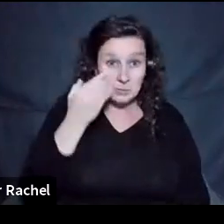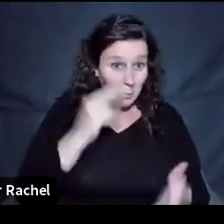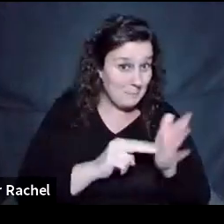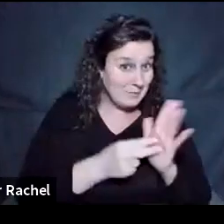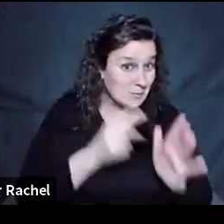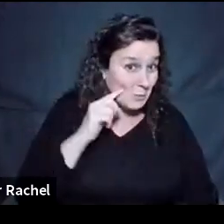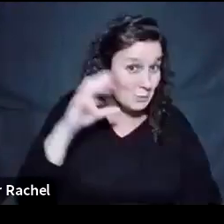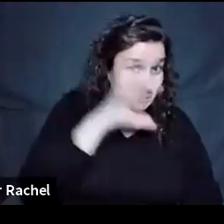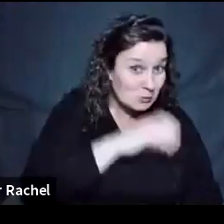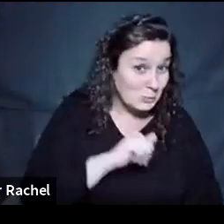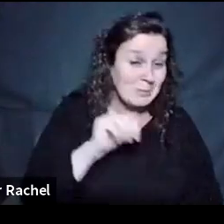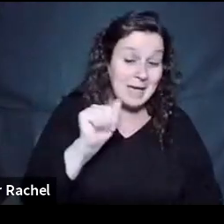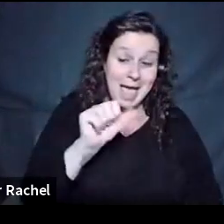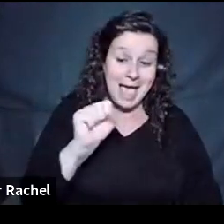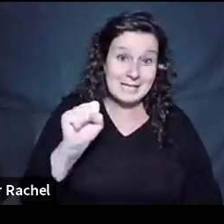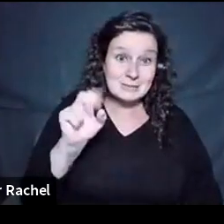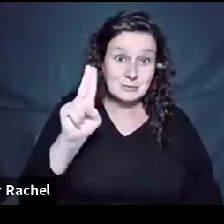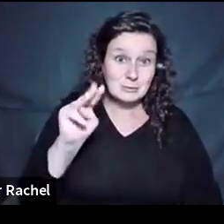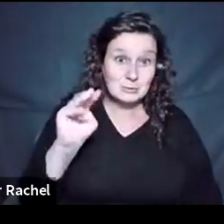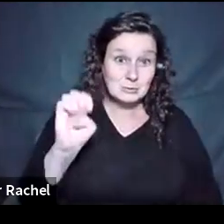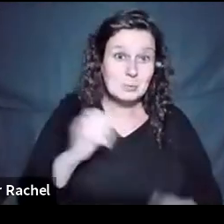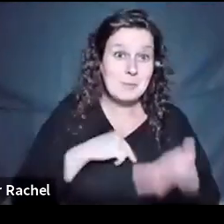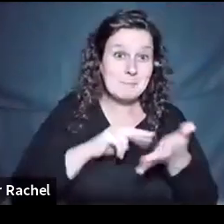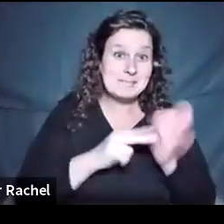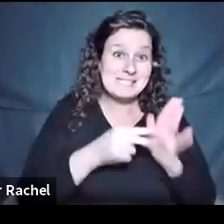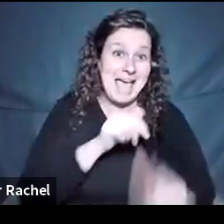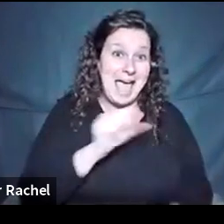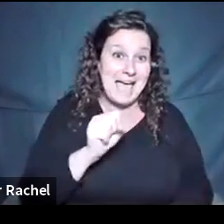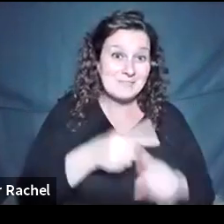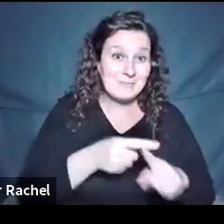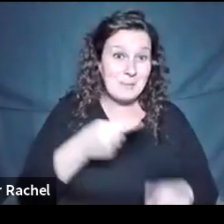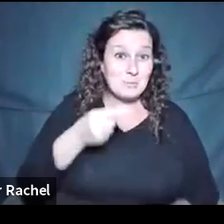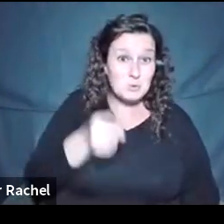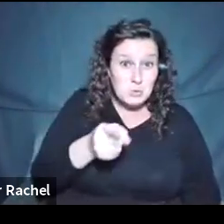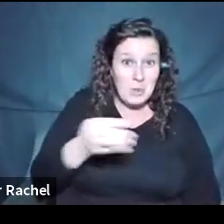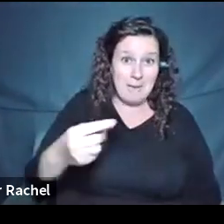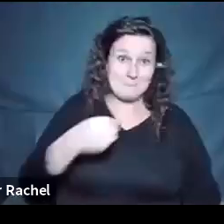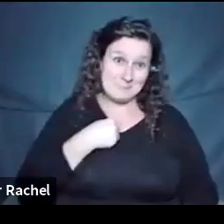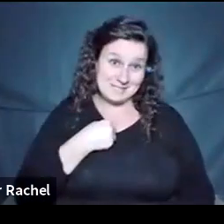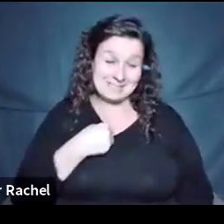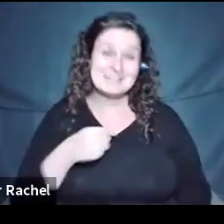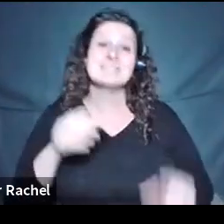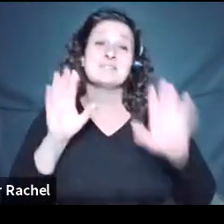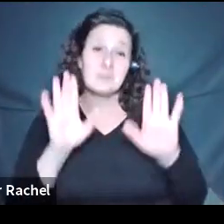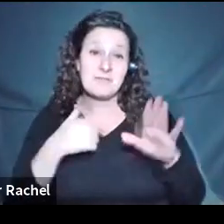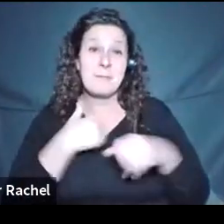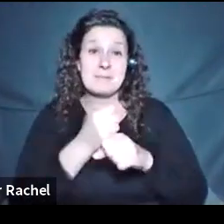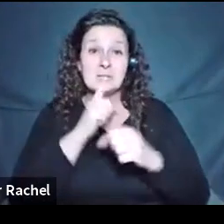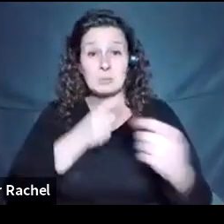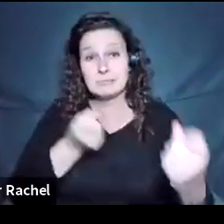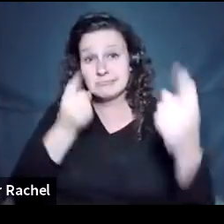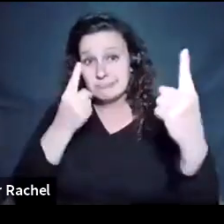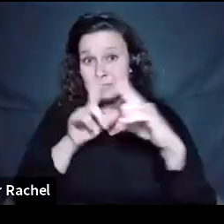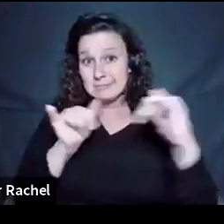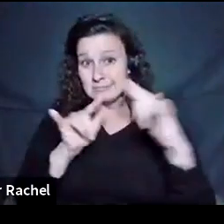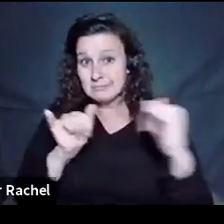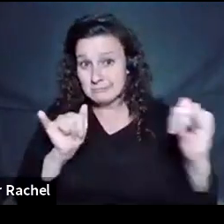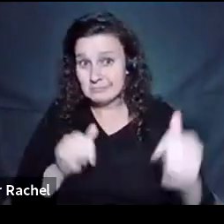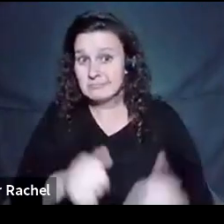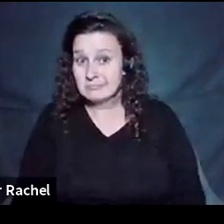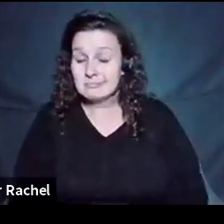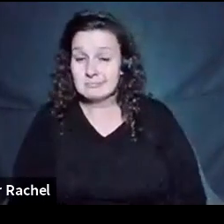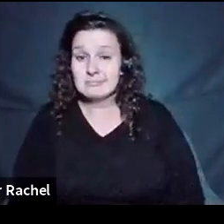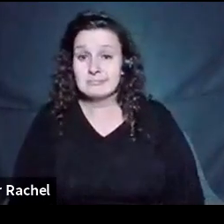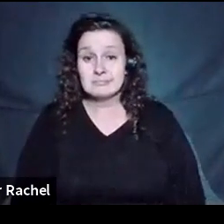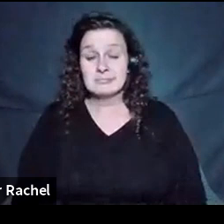you make an ass out of you and me. We want to make sure that everybody is on the same page with what they're doing.